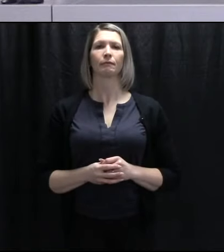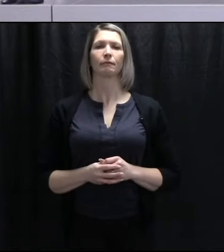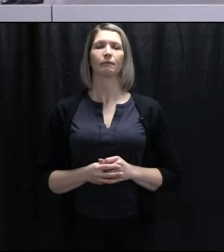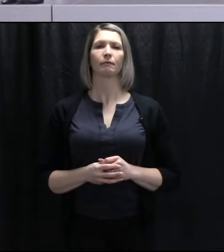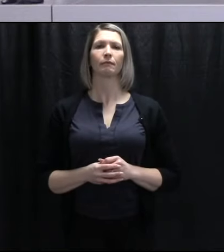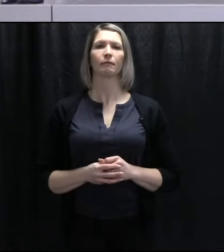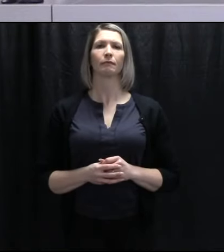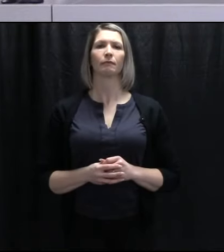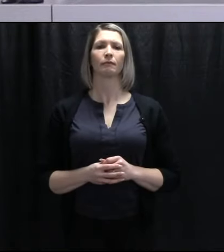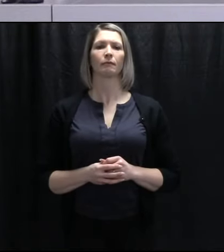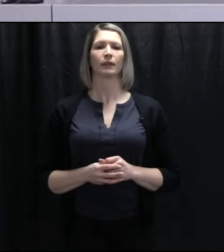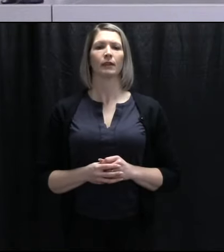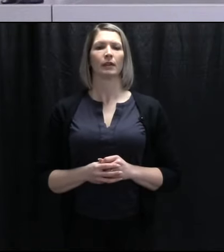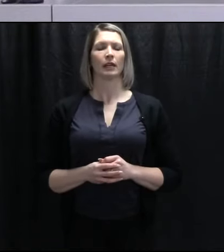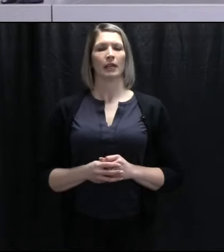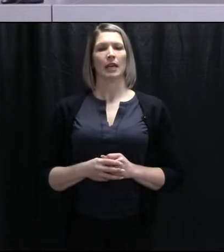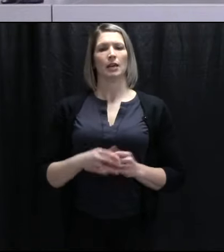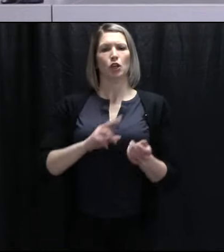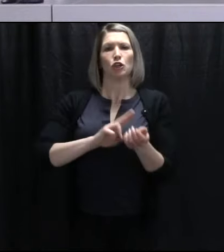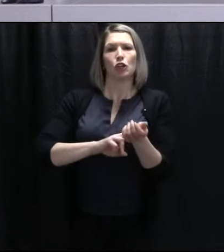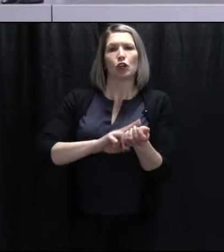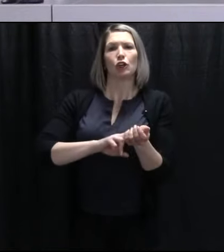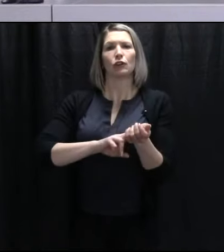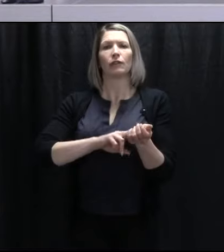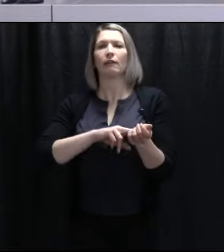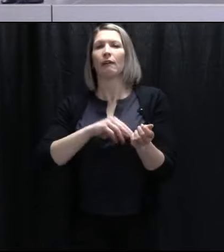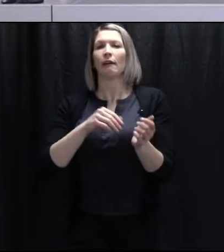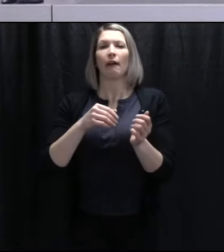workers get exposed, and what does this mean for patients?